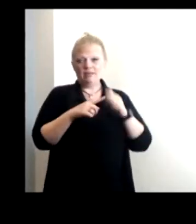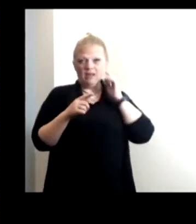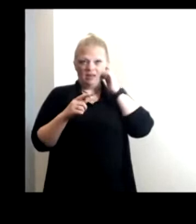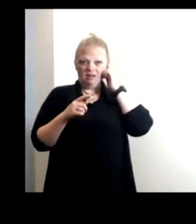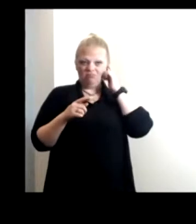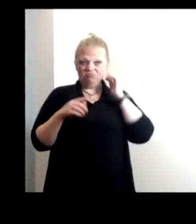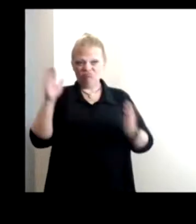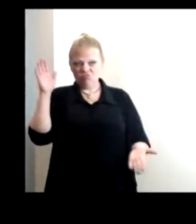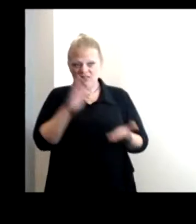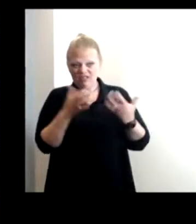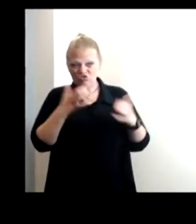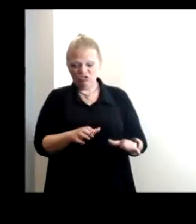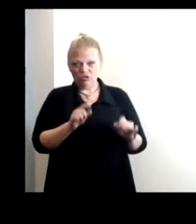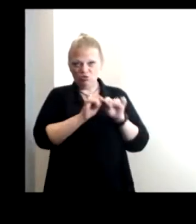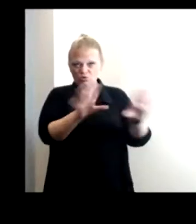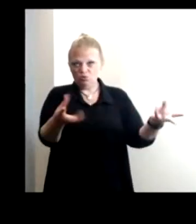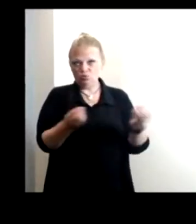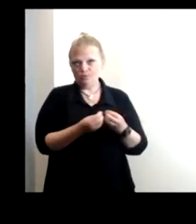of further spread.